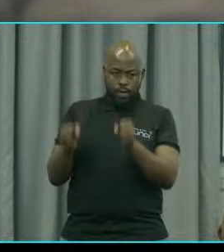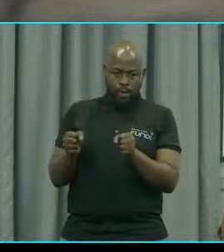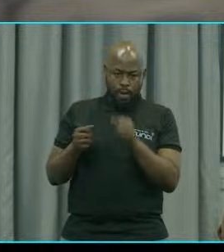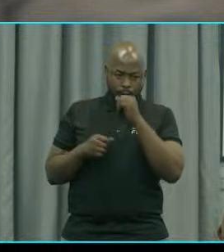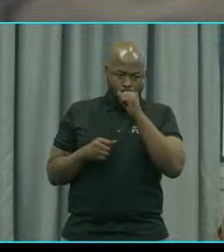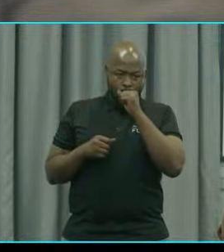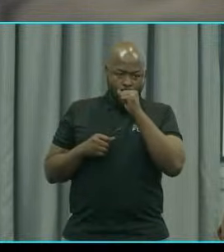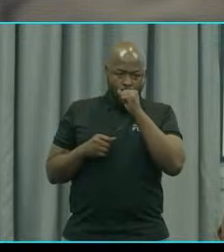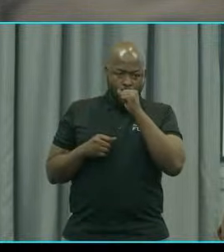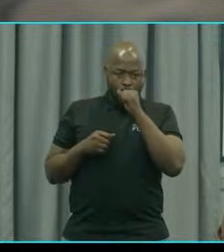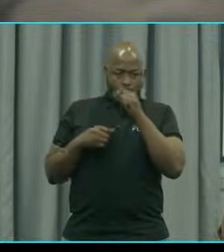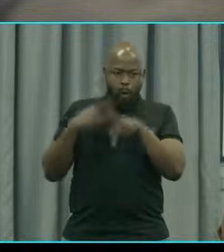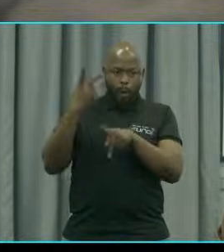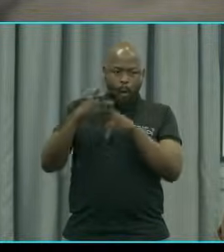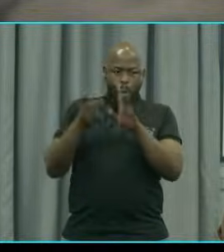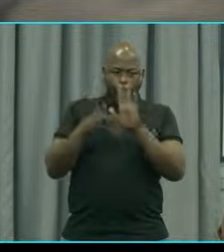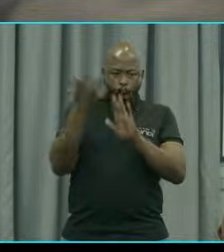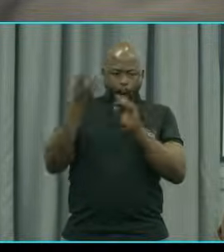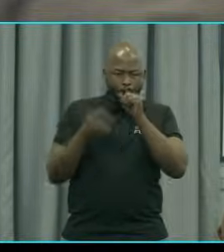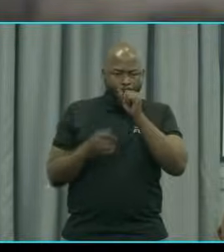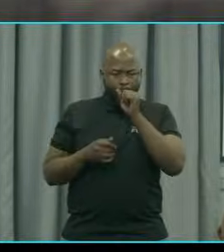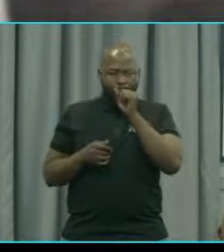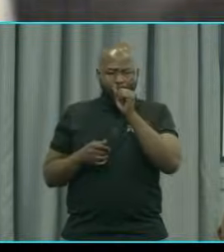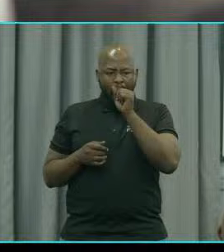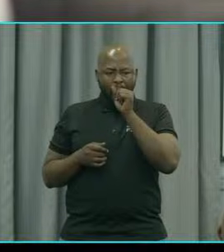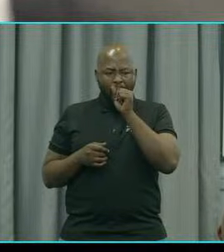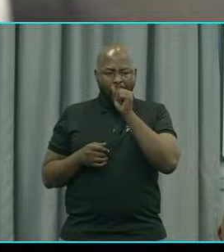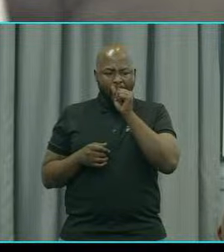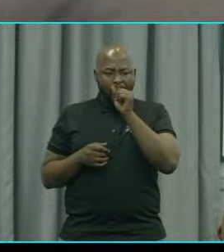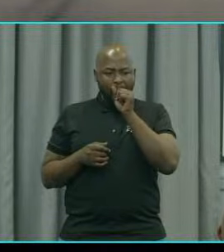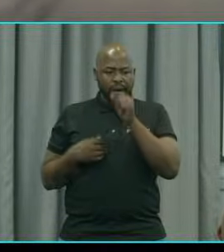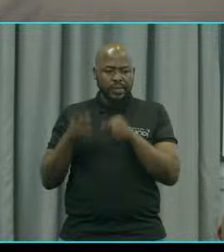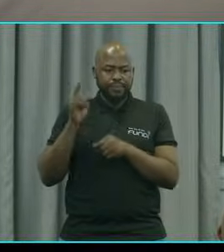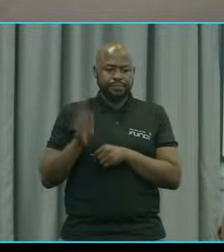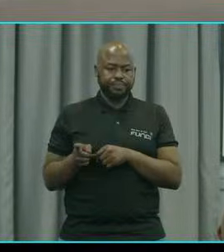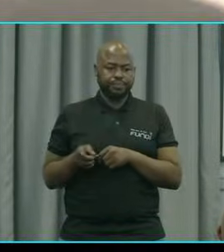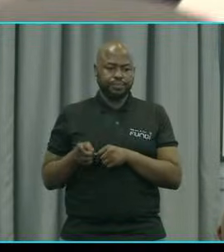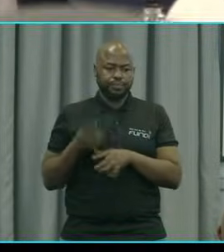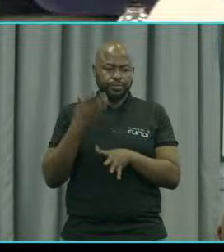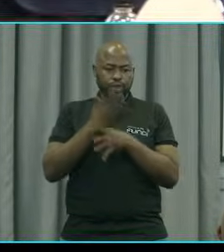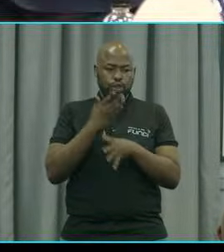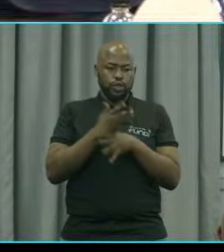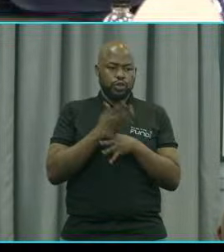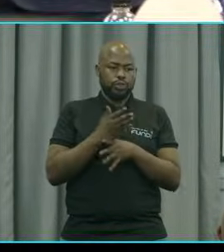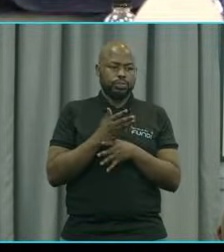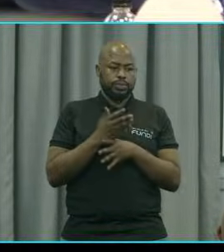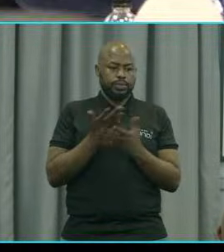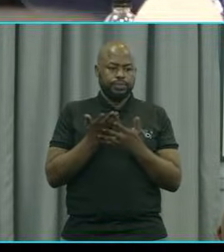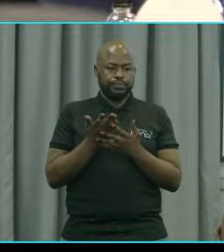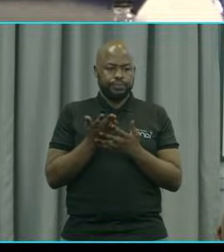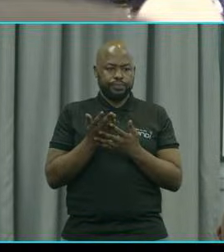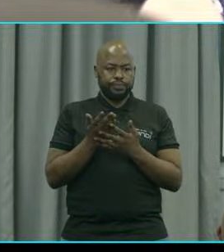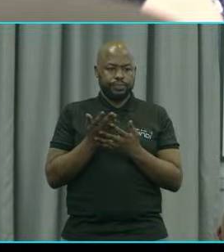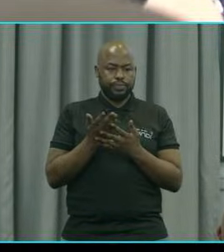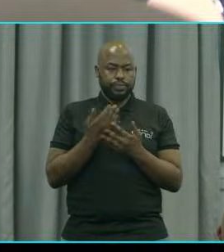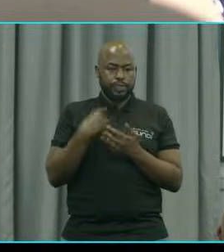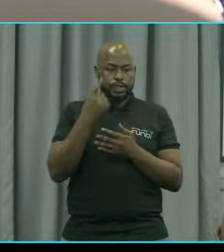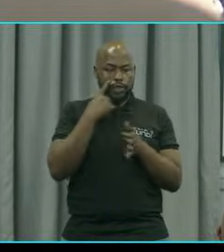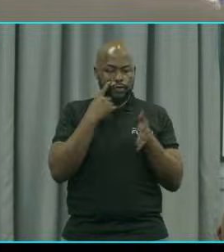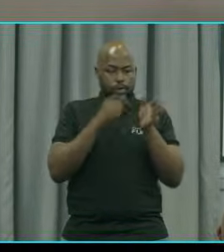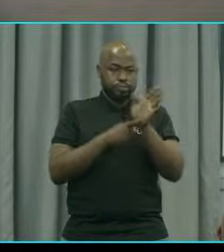next slide. The critical professional must be job-embedded, collaborative, and